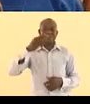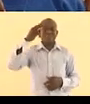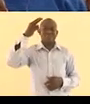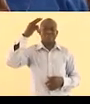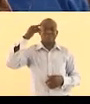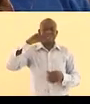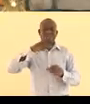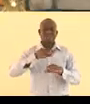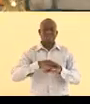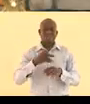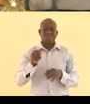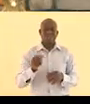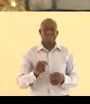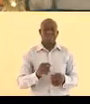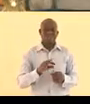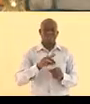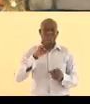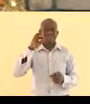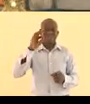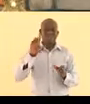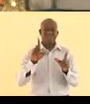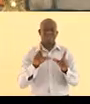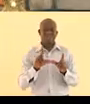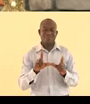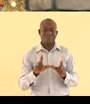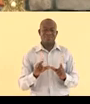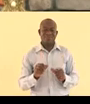very high on the spiritual level. It doesn't work together.